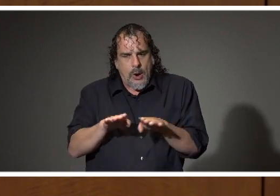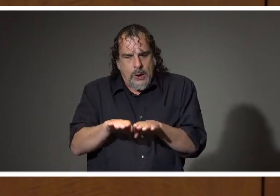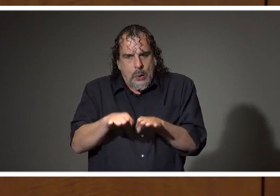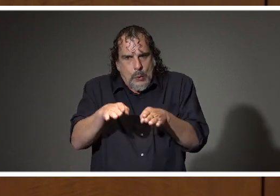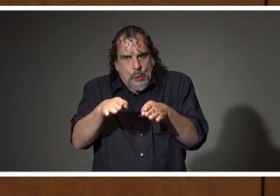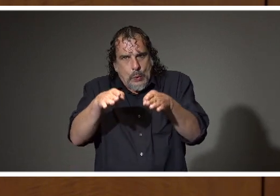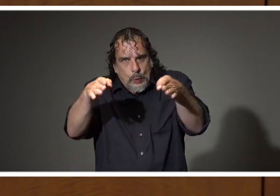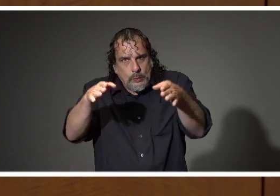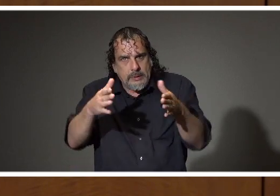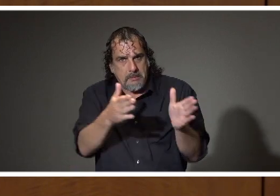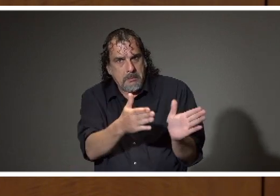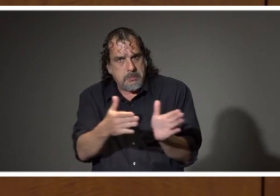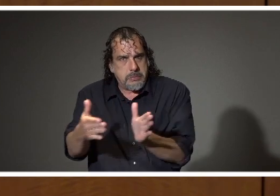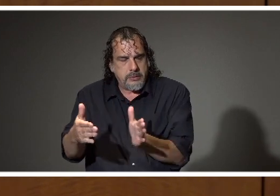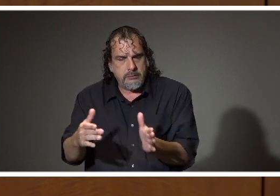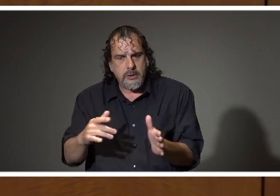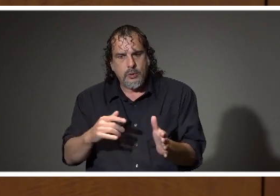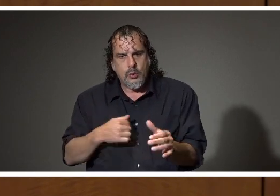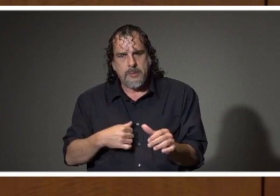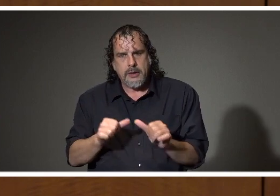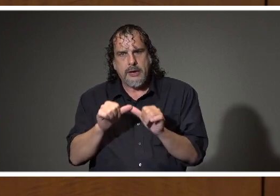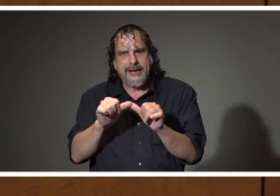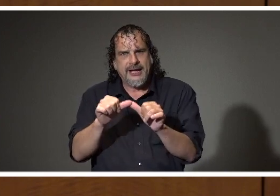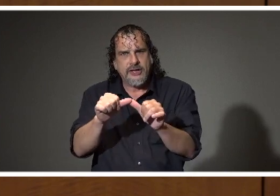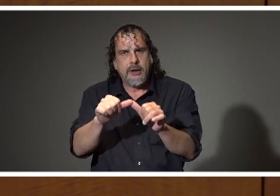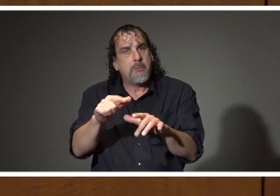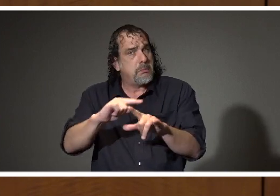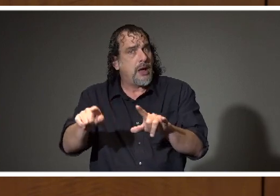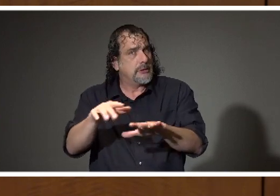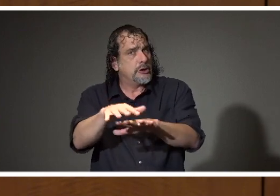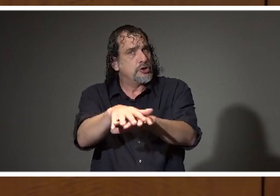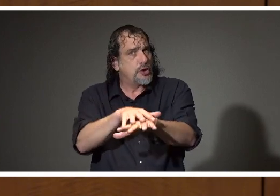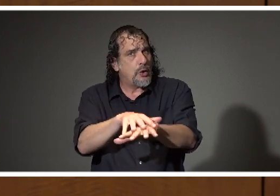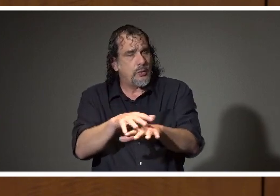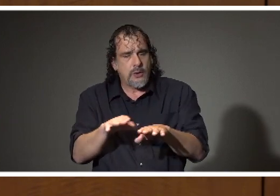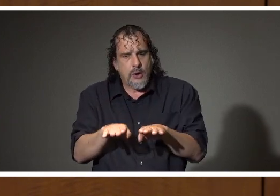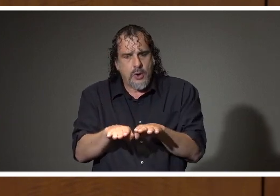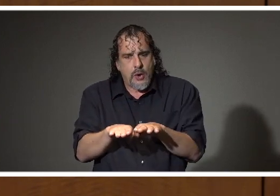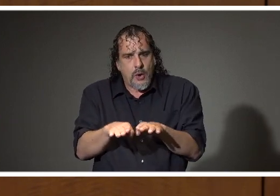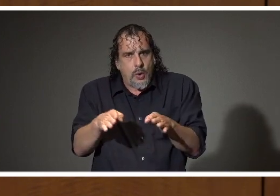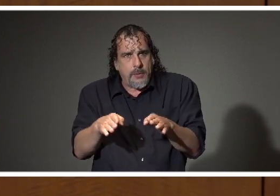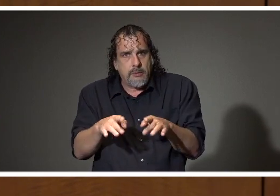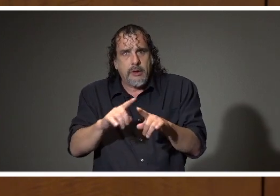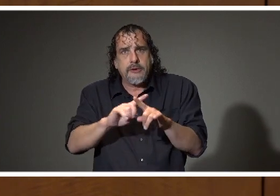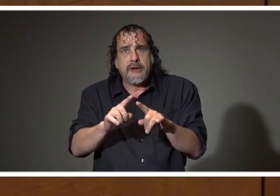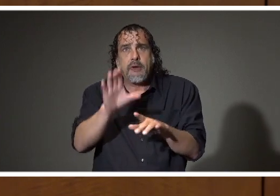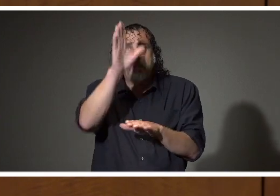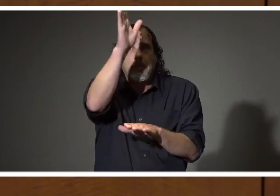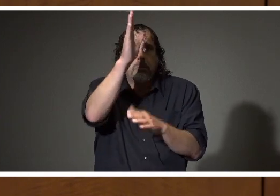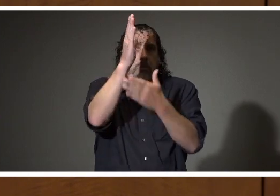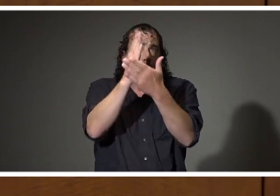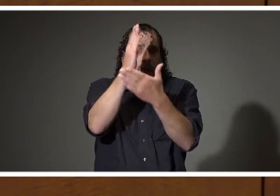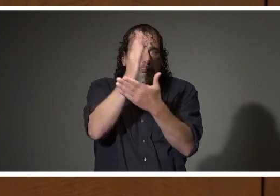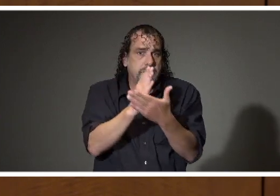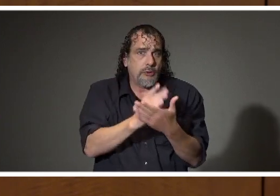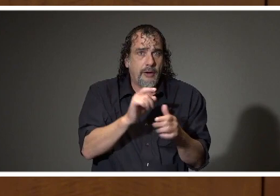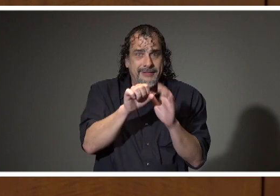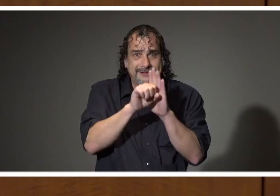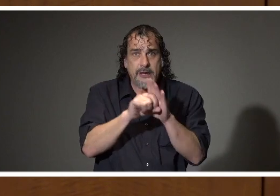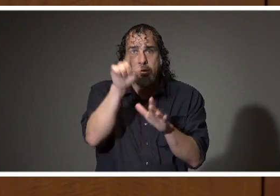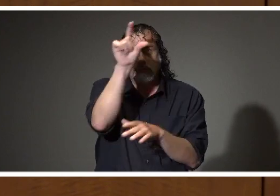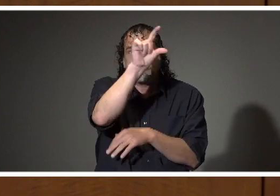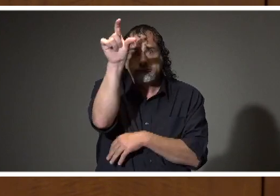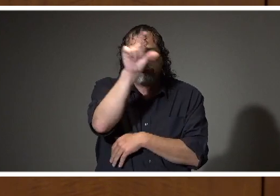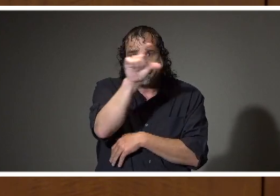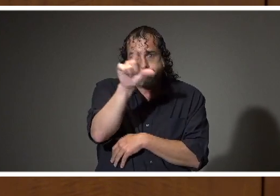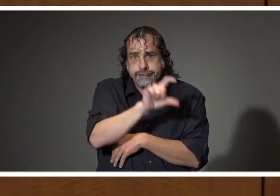be continuous, but it will be slow. Opening up perhaps different sectors, perhaps maybe different regions